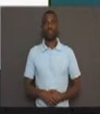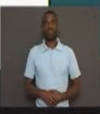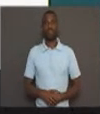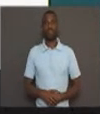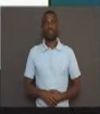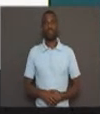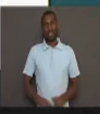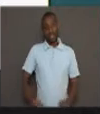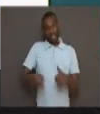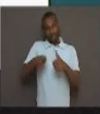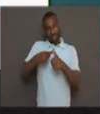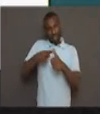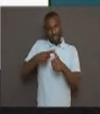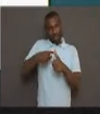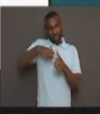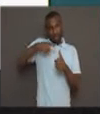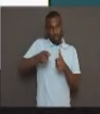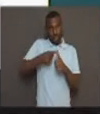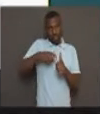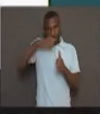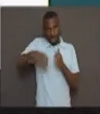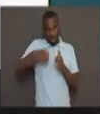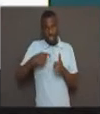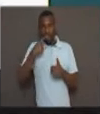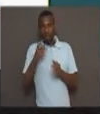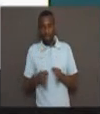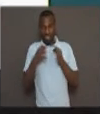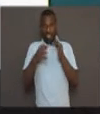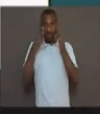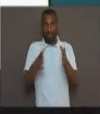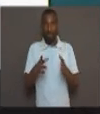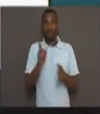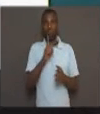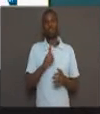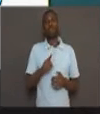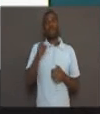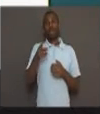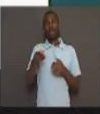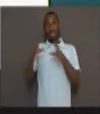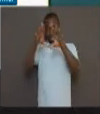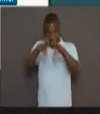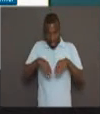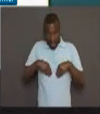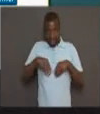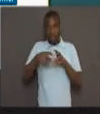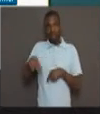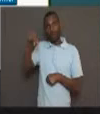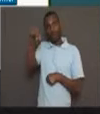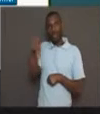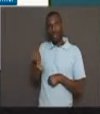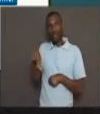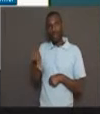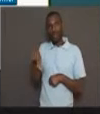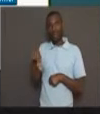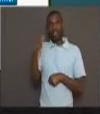The primary coil of a transformer is the coil that receives the charge from